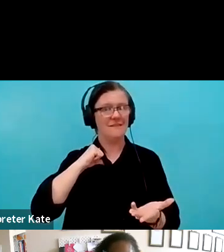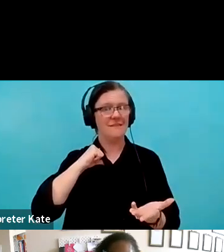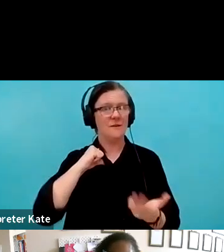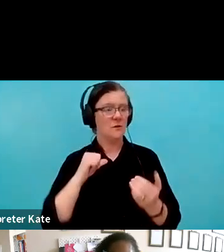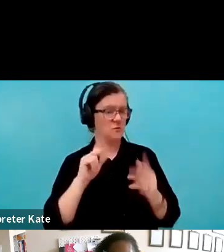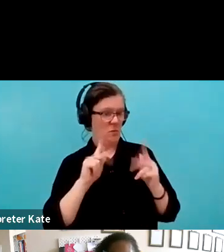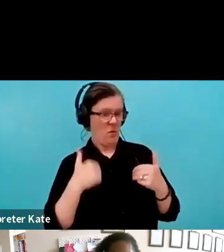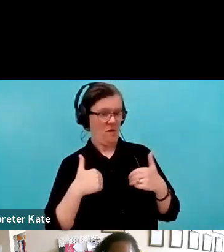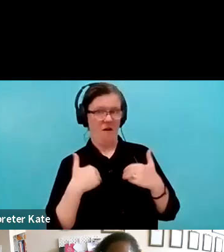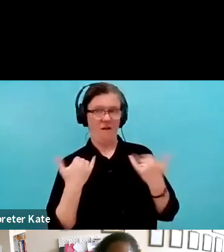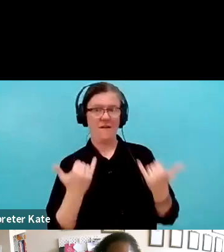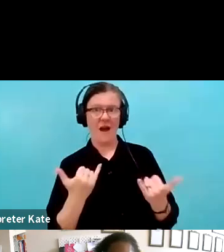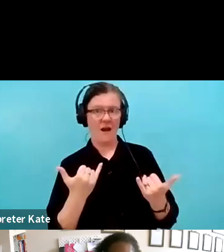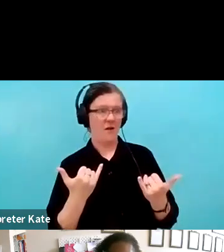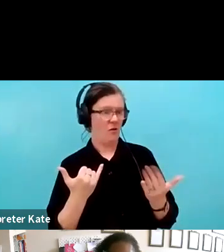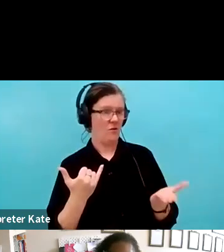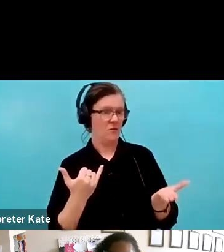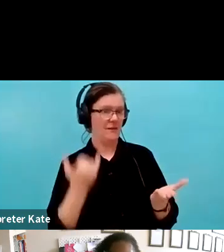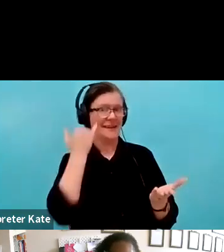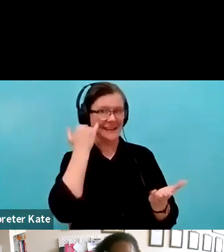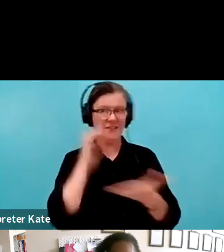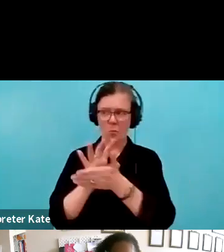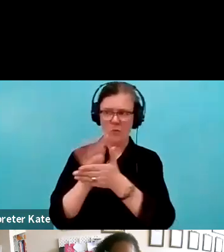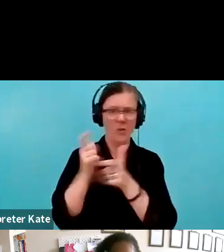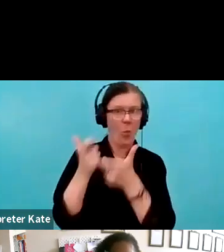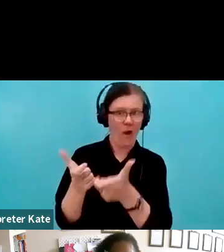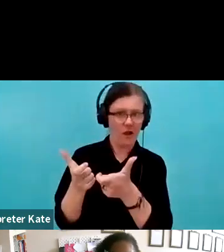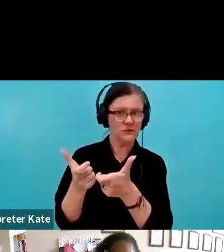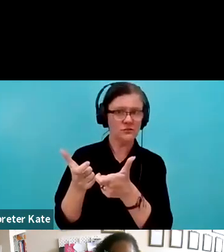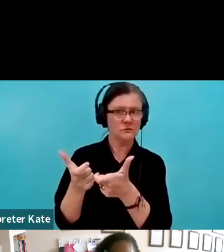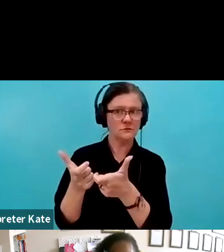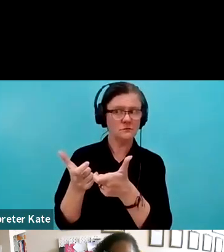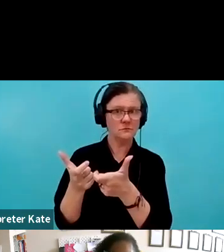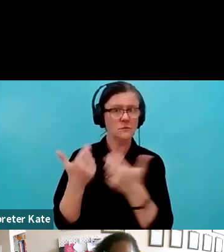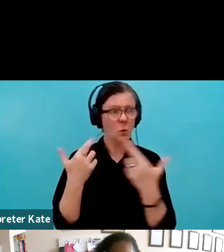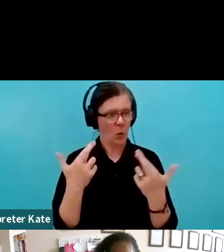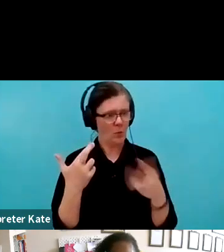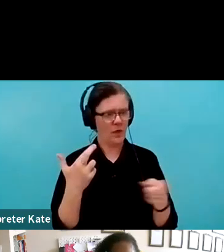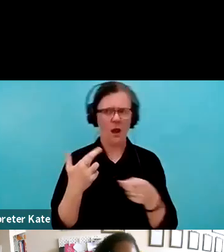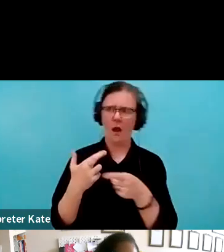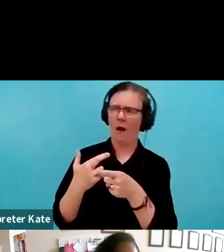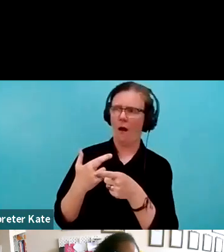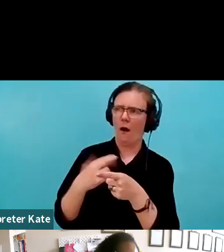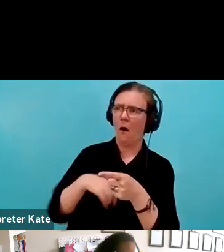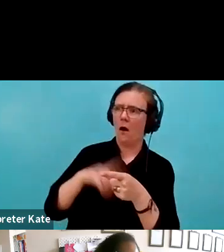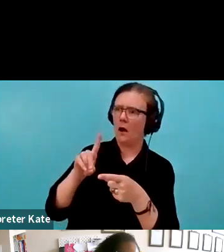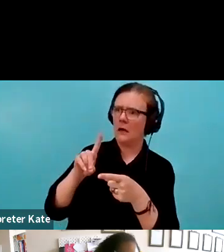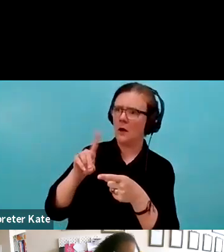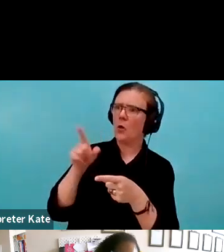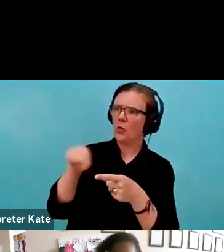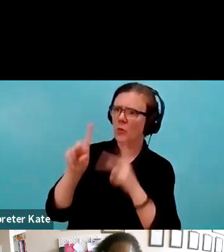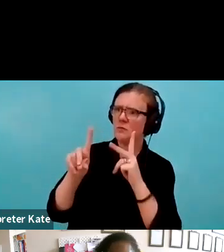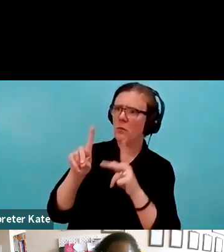people, that whoever sees this, you know, the film, can be introduced to that just by happening to